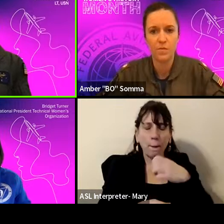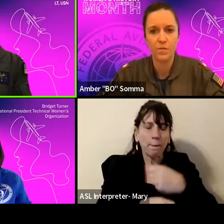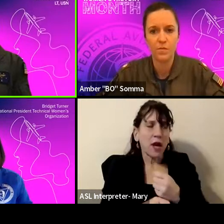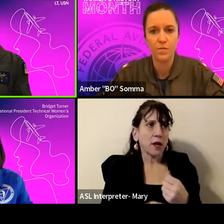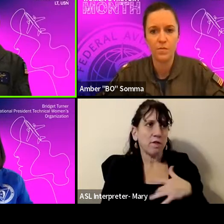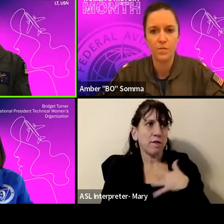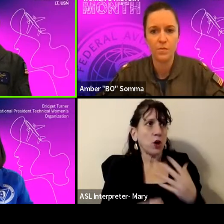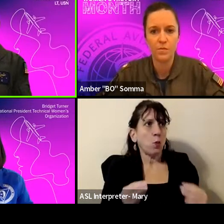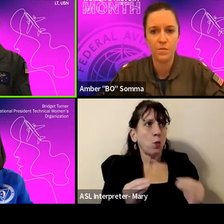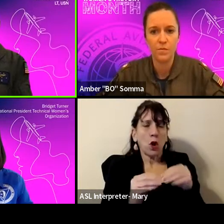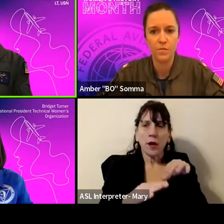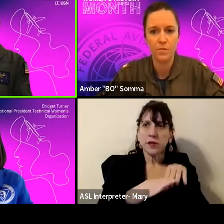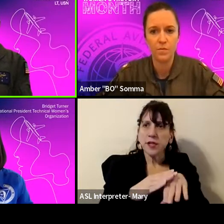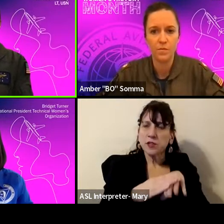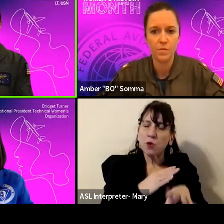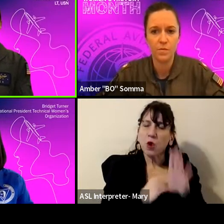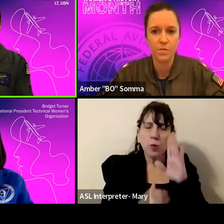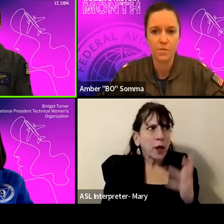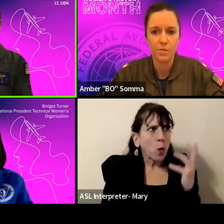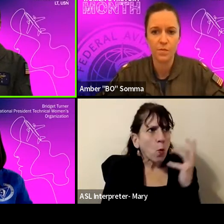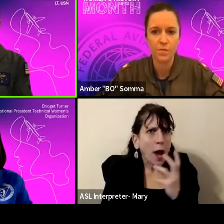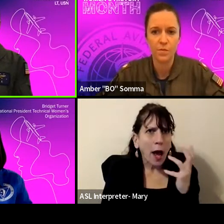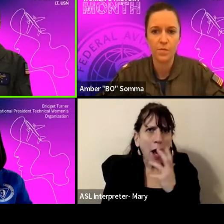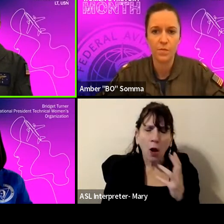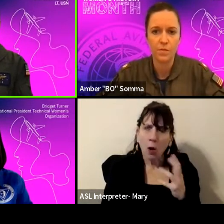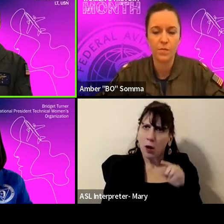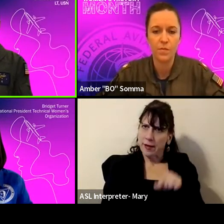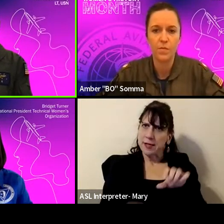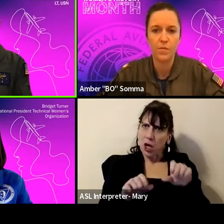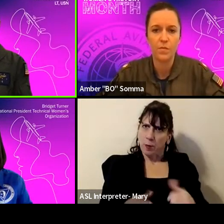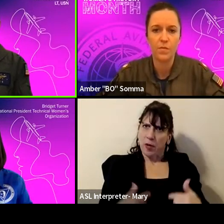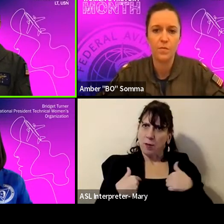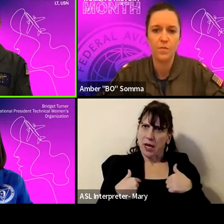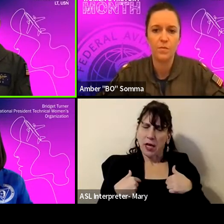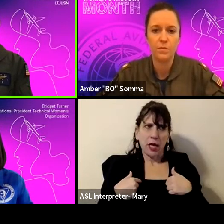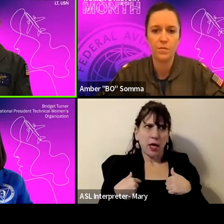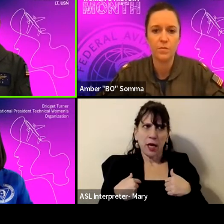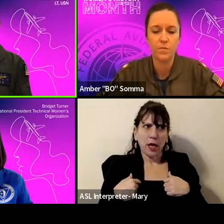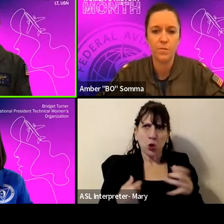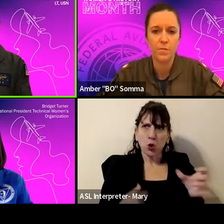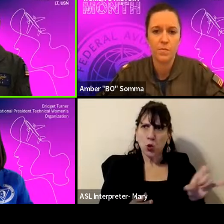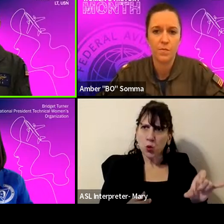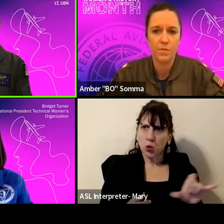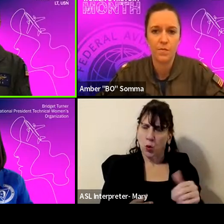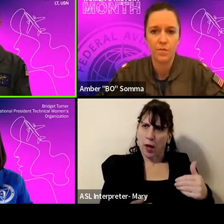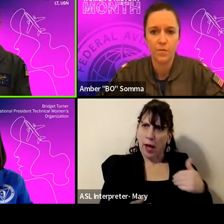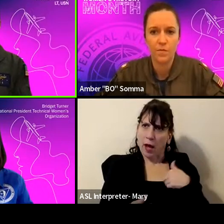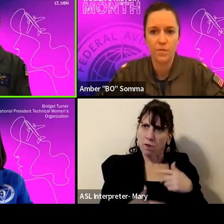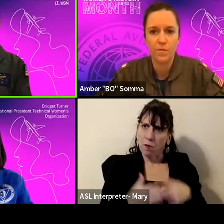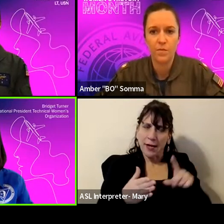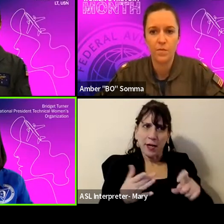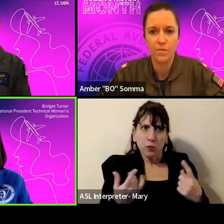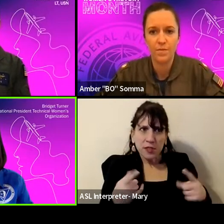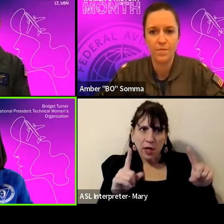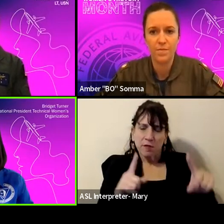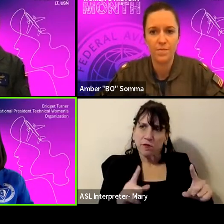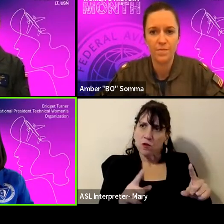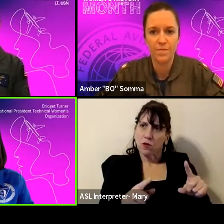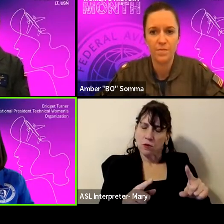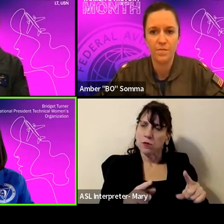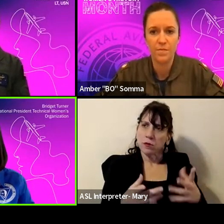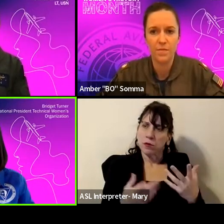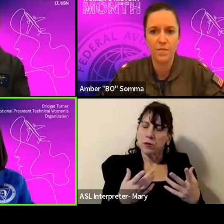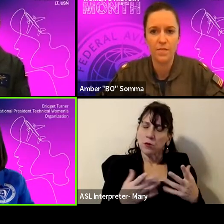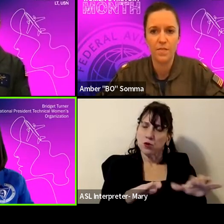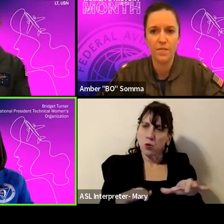feel more accessible, because you'll just be like, wow, this can be me too, because I have what I need in order to succeed at the job. Yes.